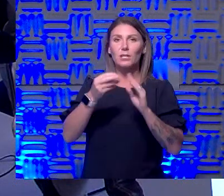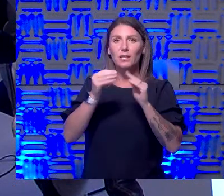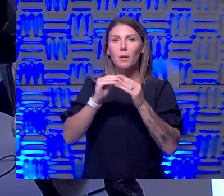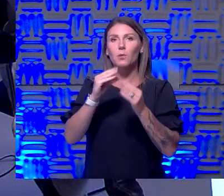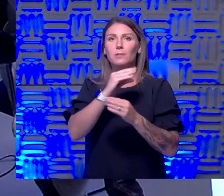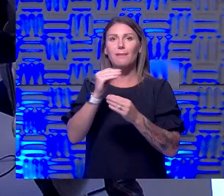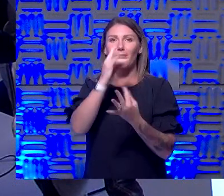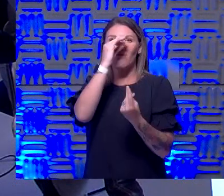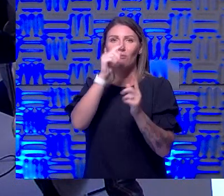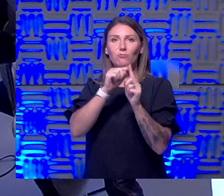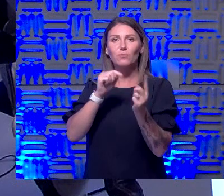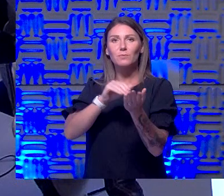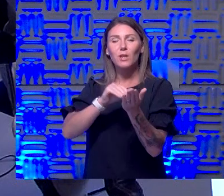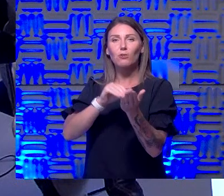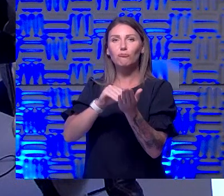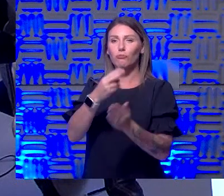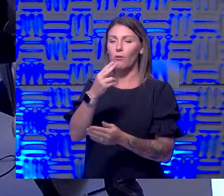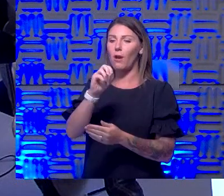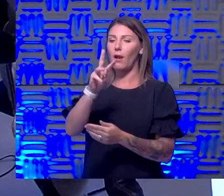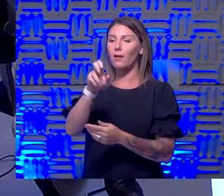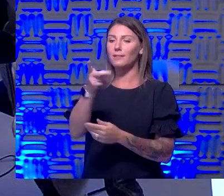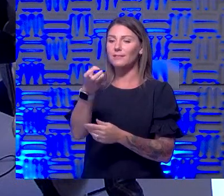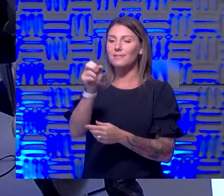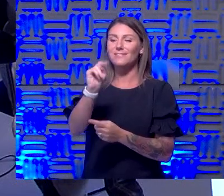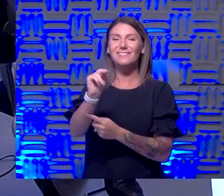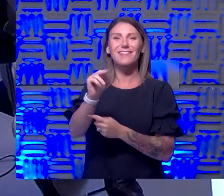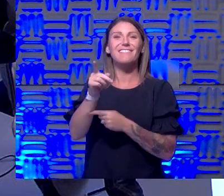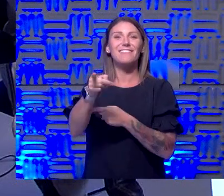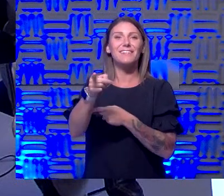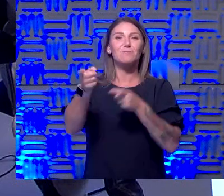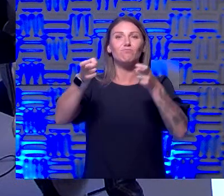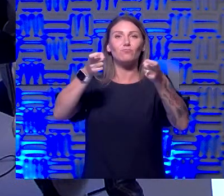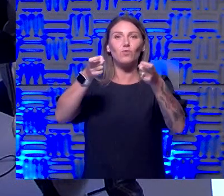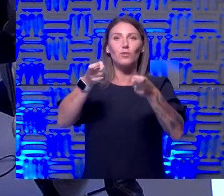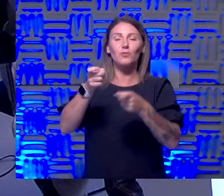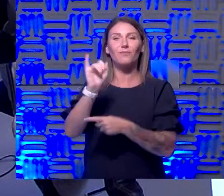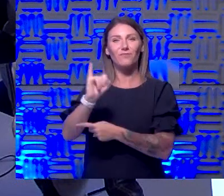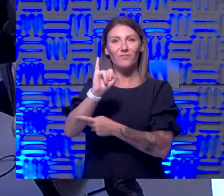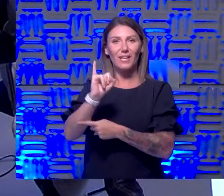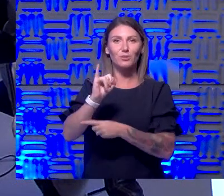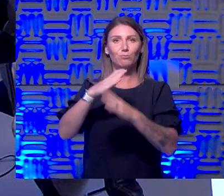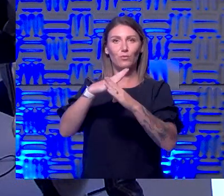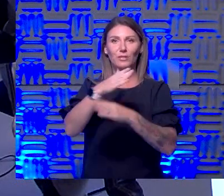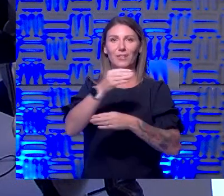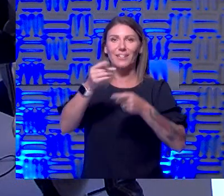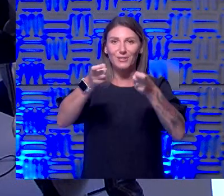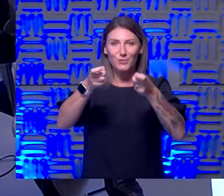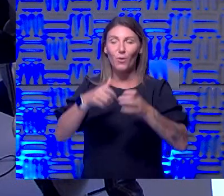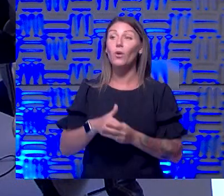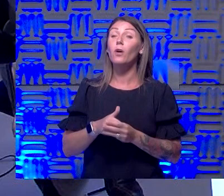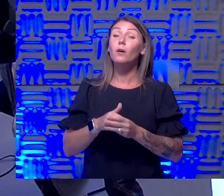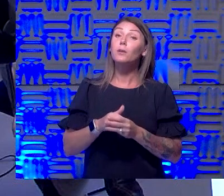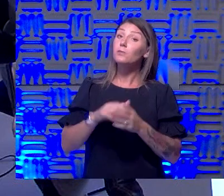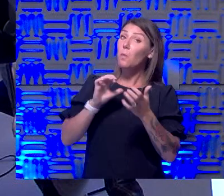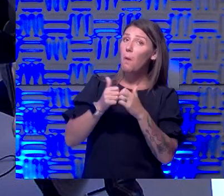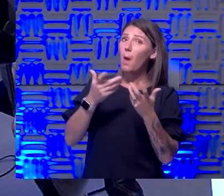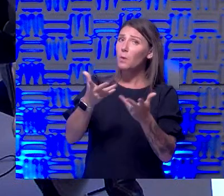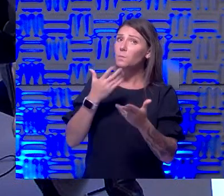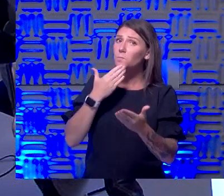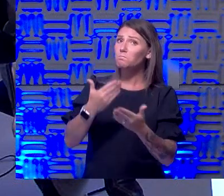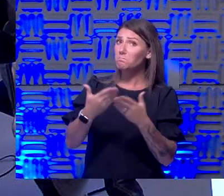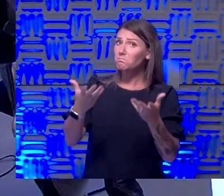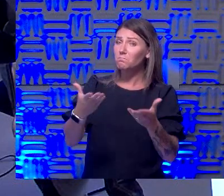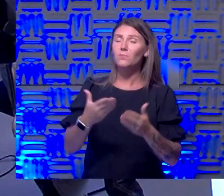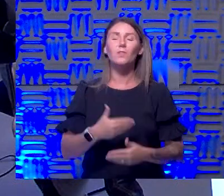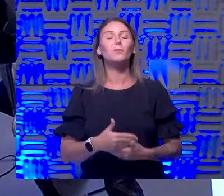Dr. Dana Hawkinson. He is the Medical Director of Infection and Prevention and Control. Good morning. How are you? I'm good. Good. Okay, so we're going to talk masking, but let's talk